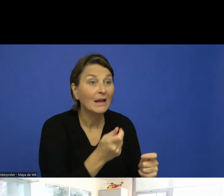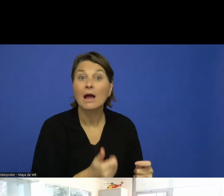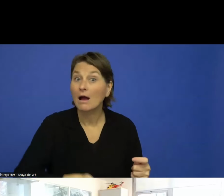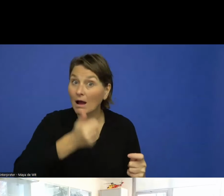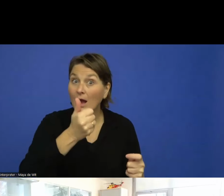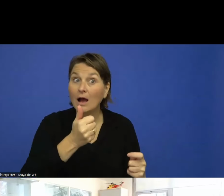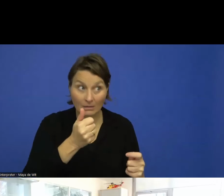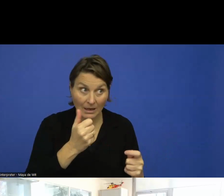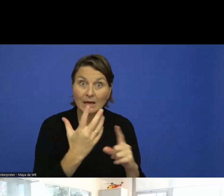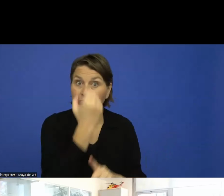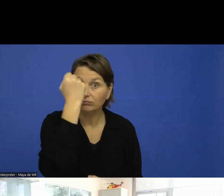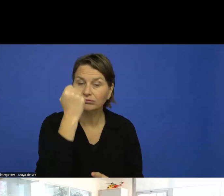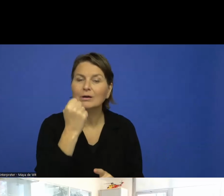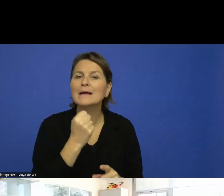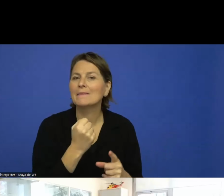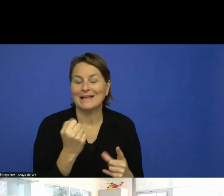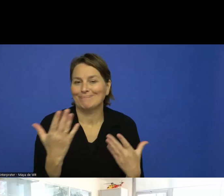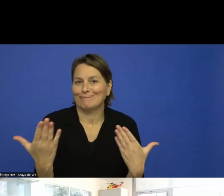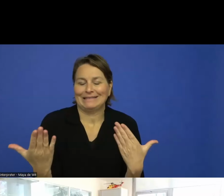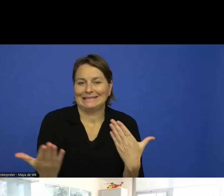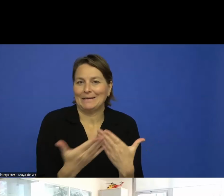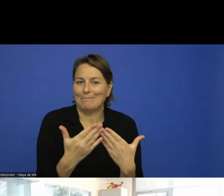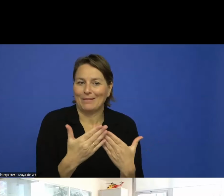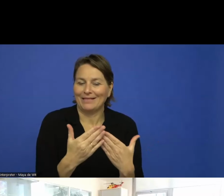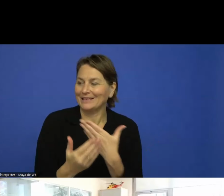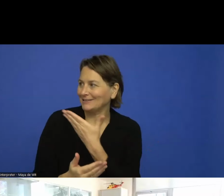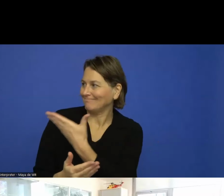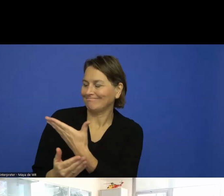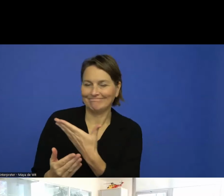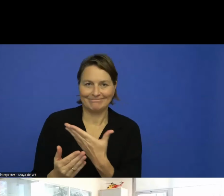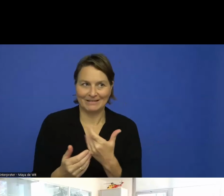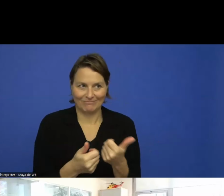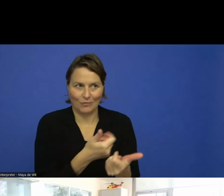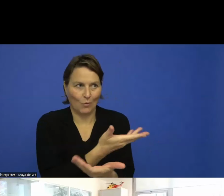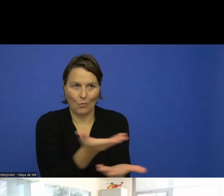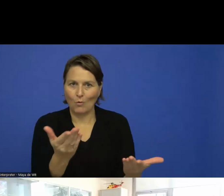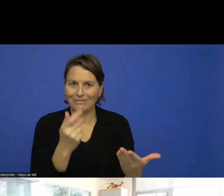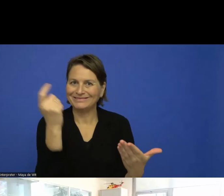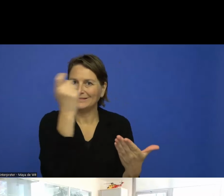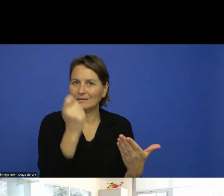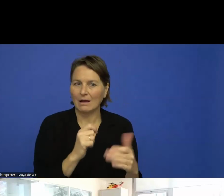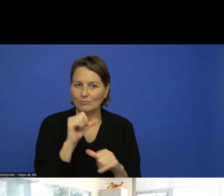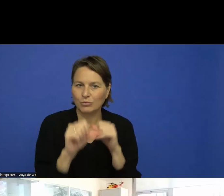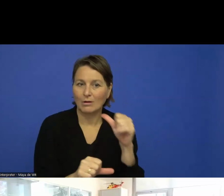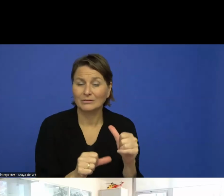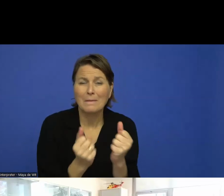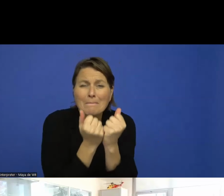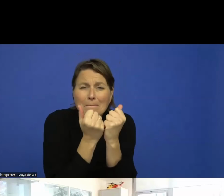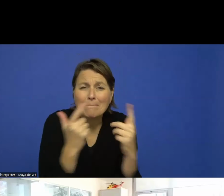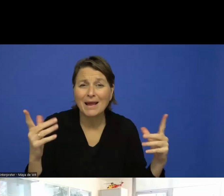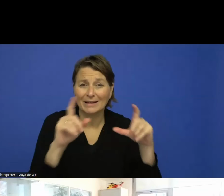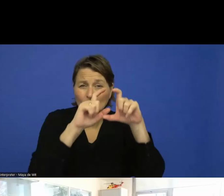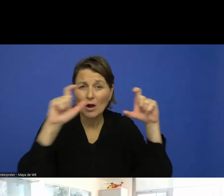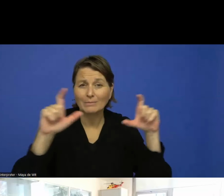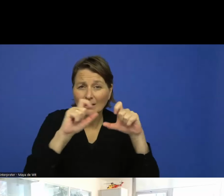it's so simple, it wraps around anybody's existing design process. And we worked with a lot of different